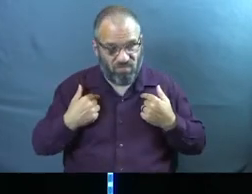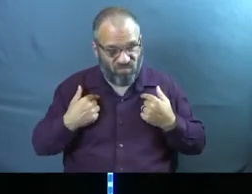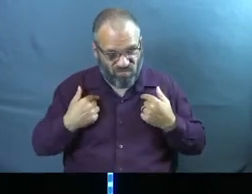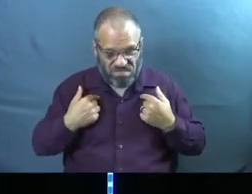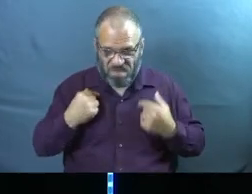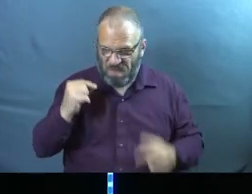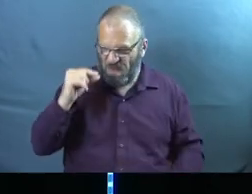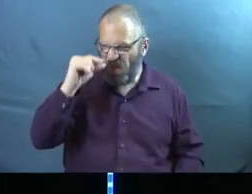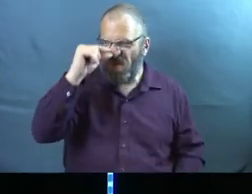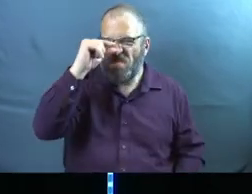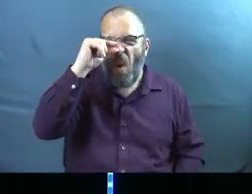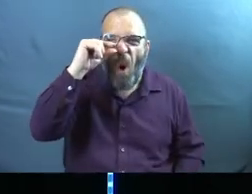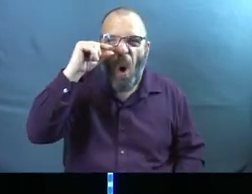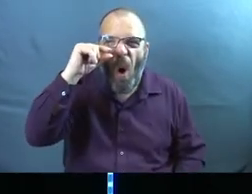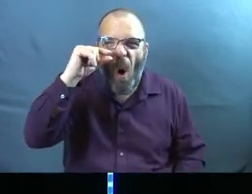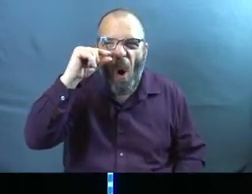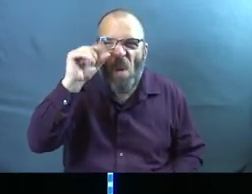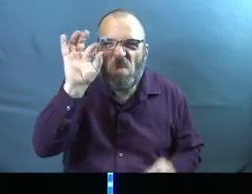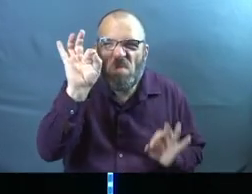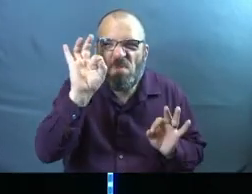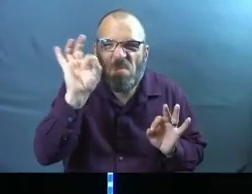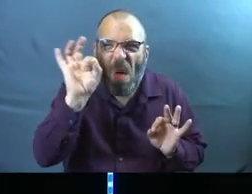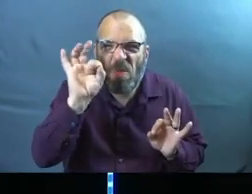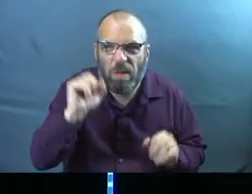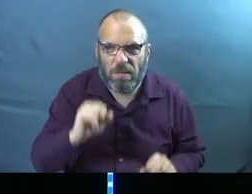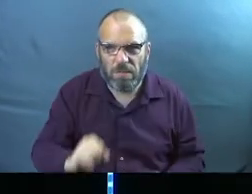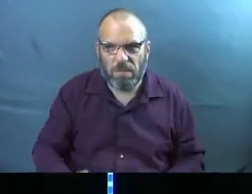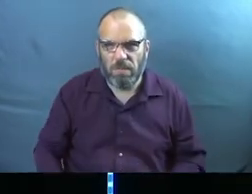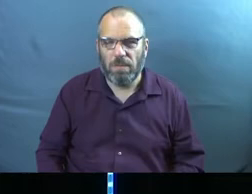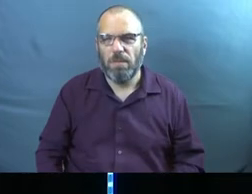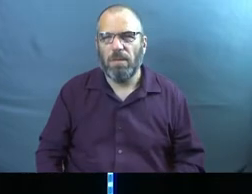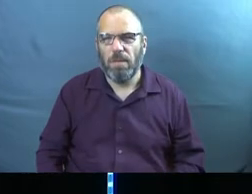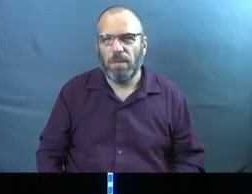pretty small thing in the scheme of things.